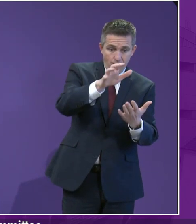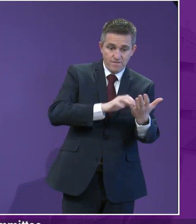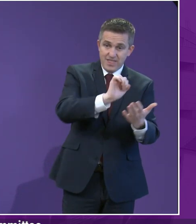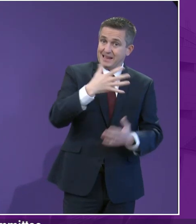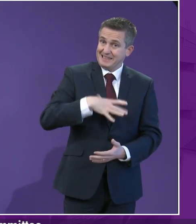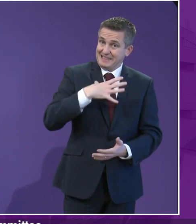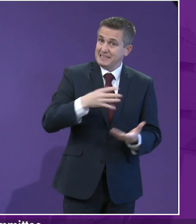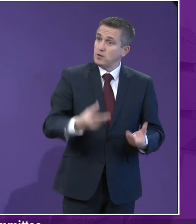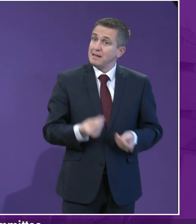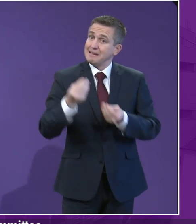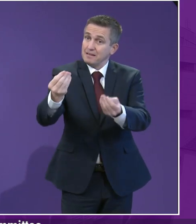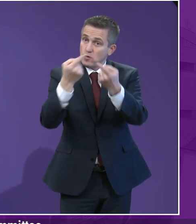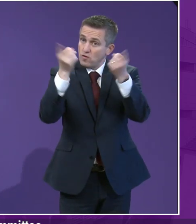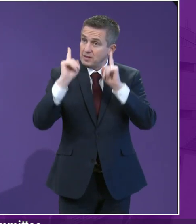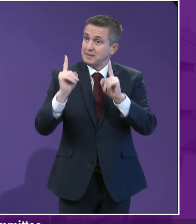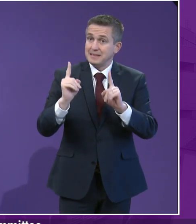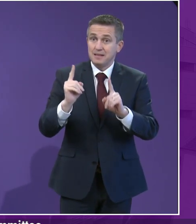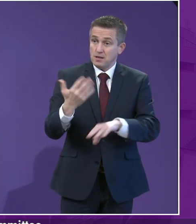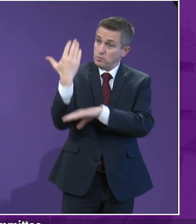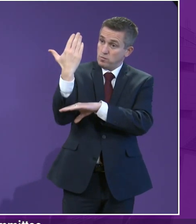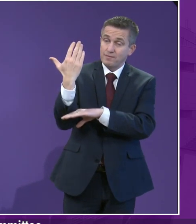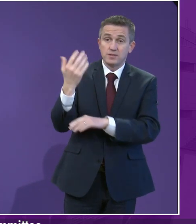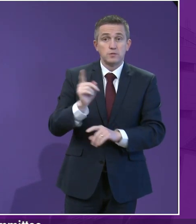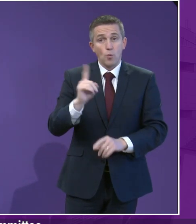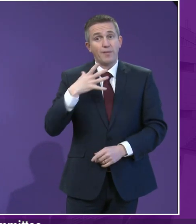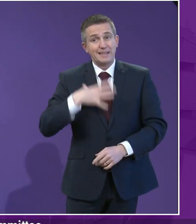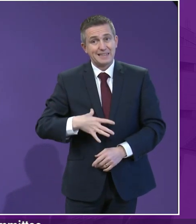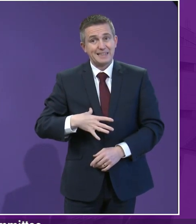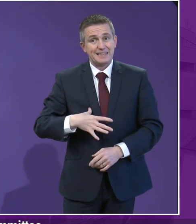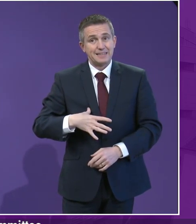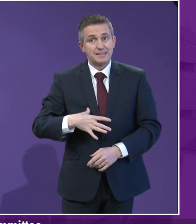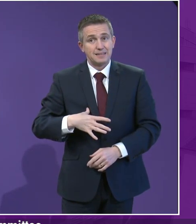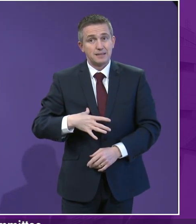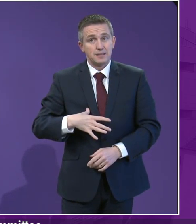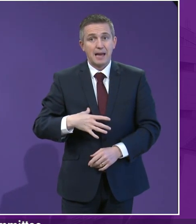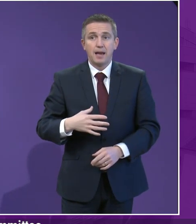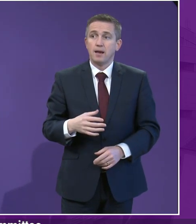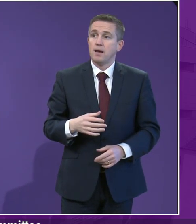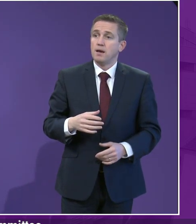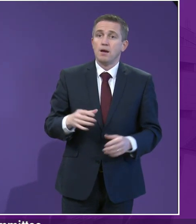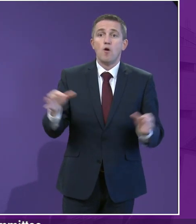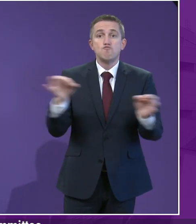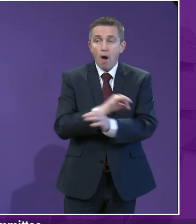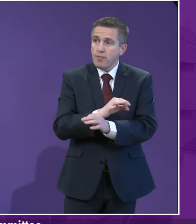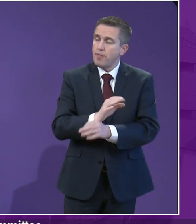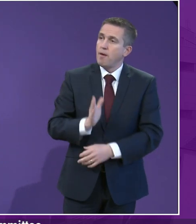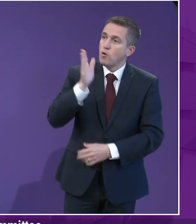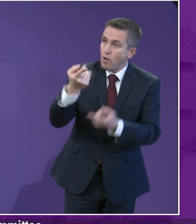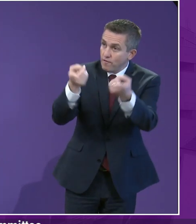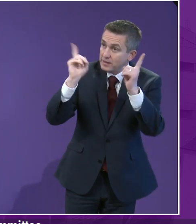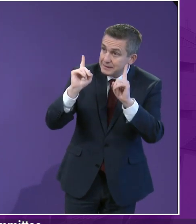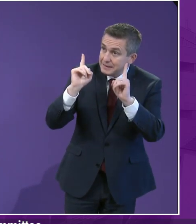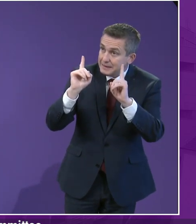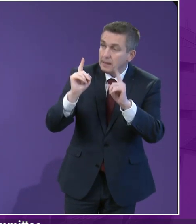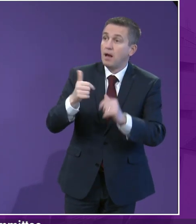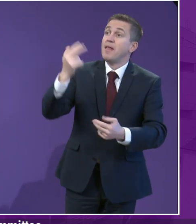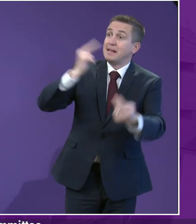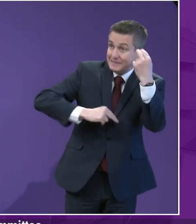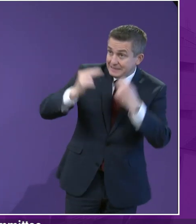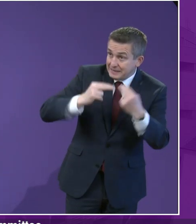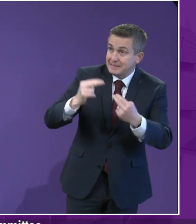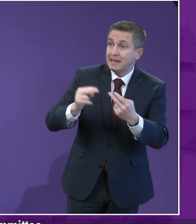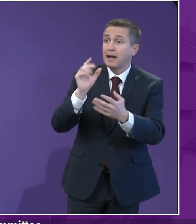don't know much about the criteria of it specifically, but an answer to what could be done is almost like a passport for it. So have